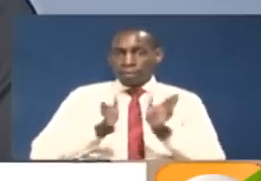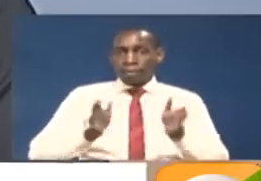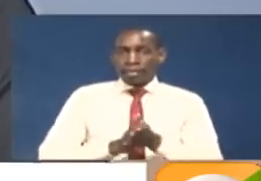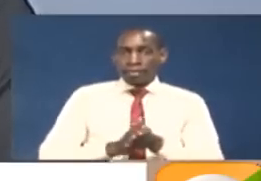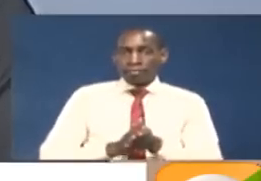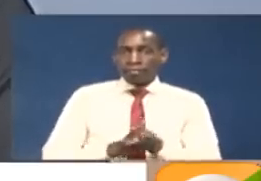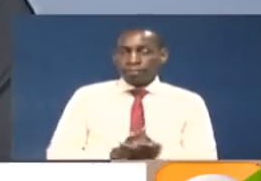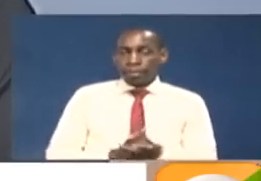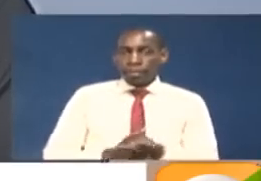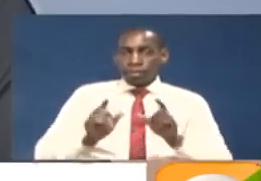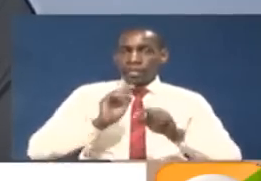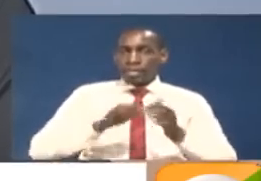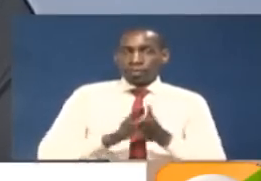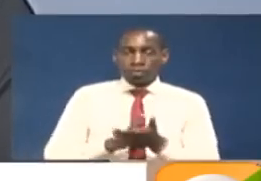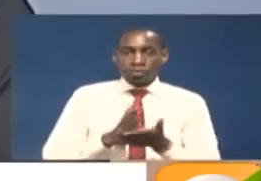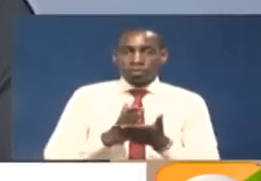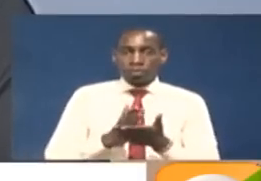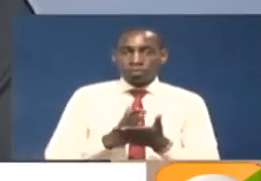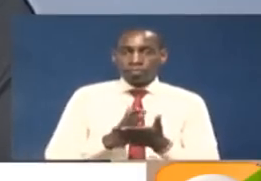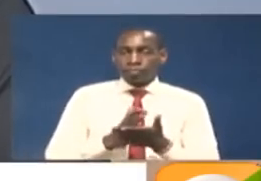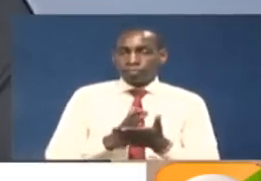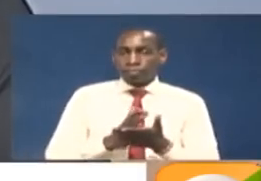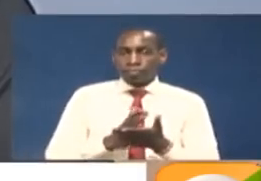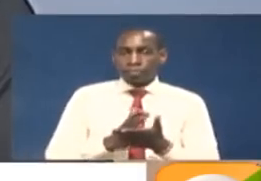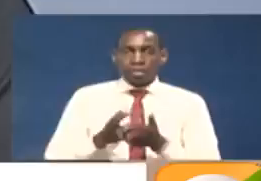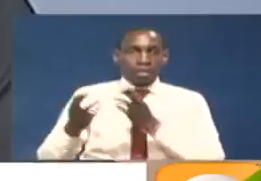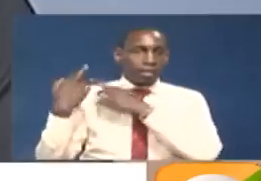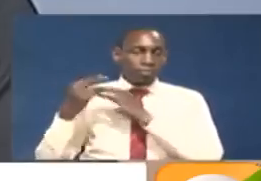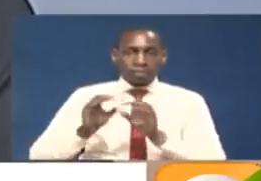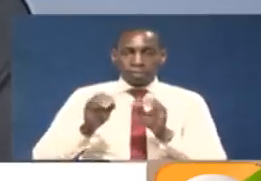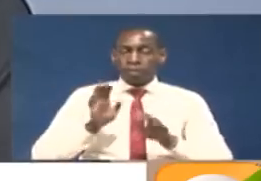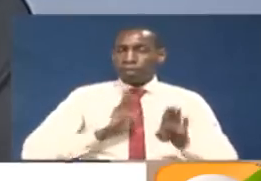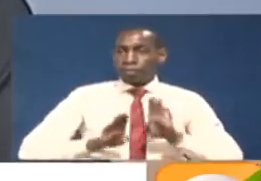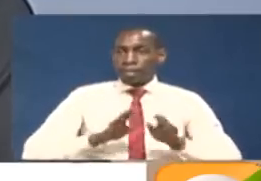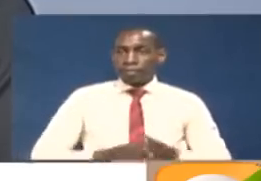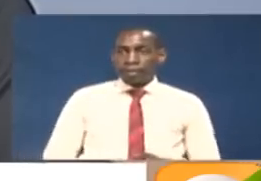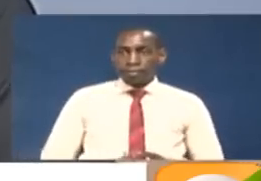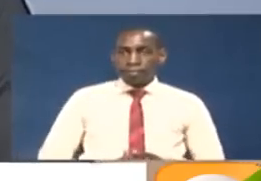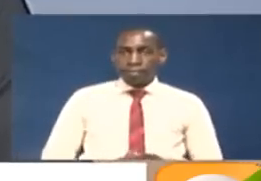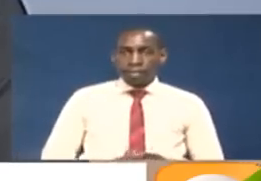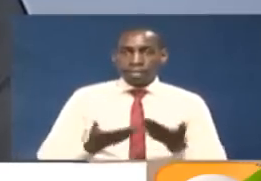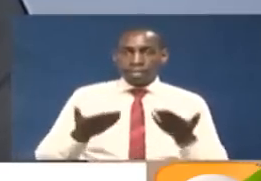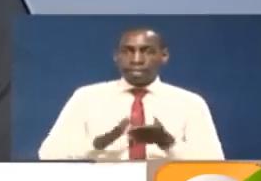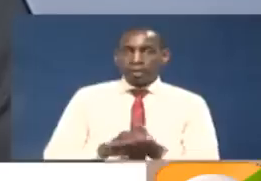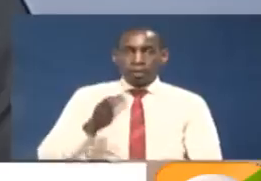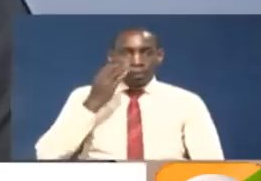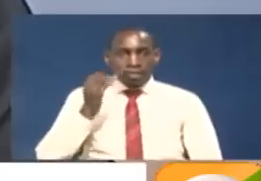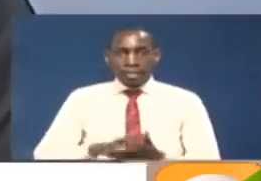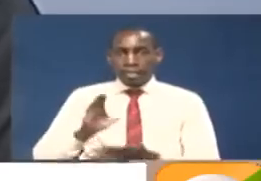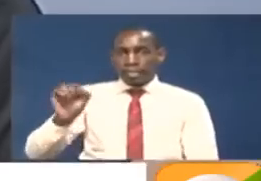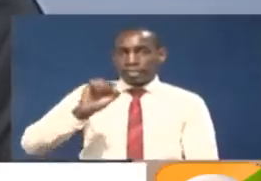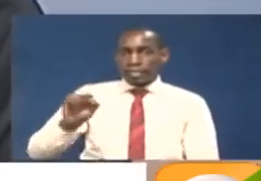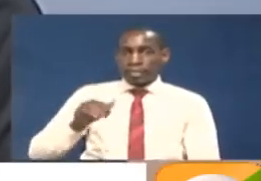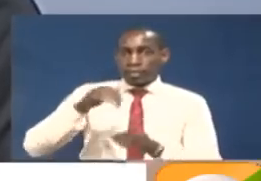is, to say the least, a most irritating and utterly irresponsible behavior. Here is to Fred Matiangi, the